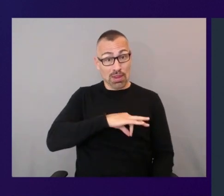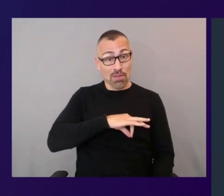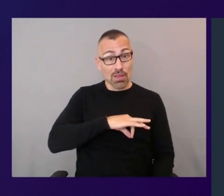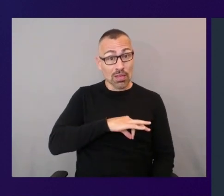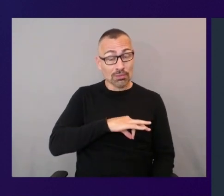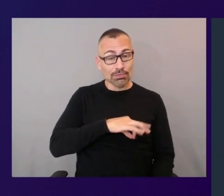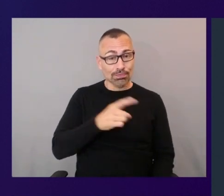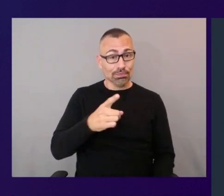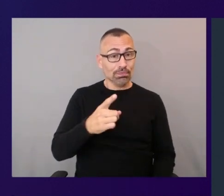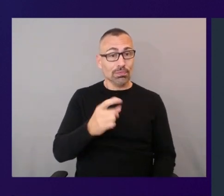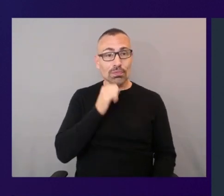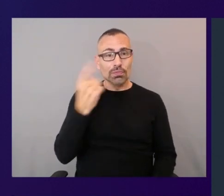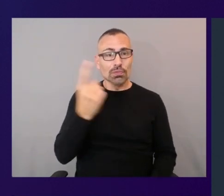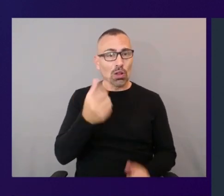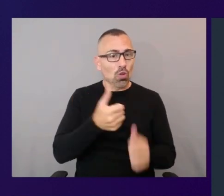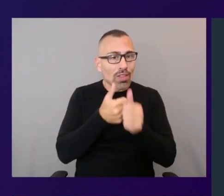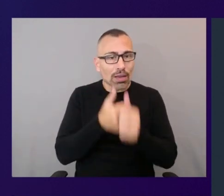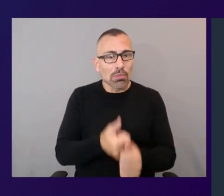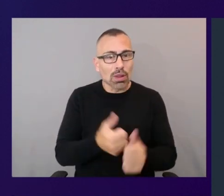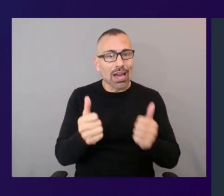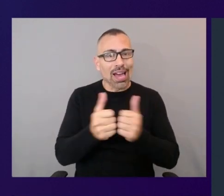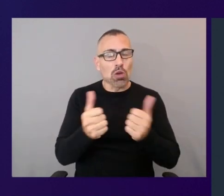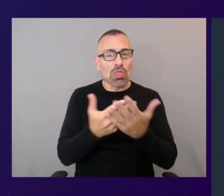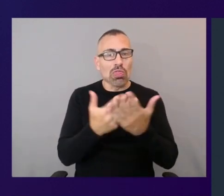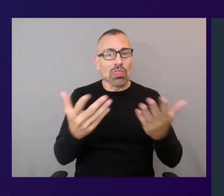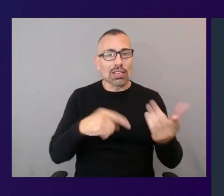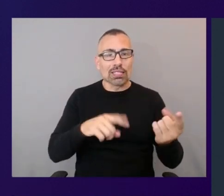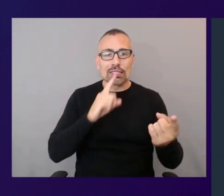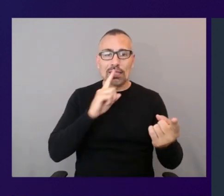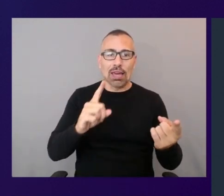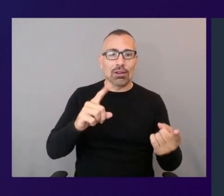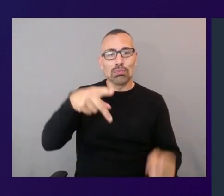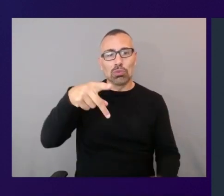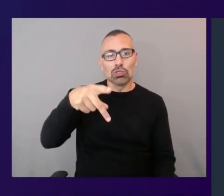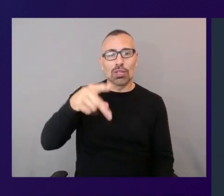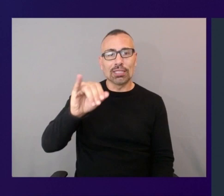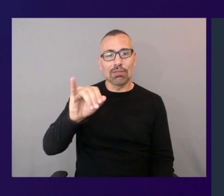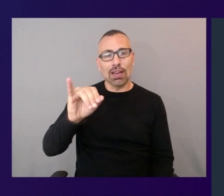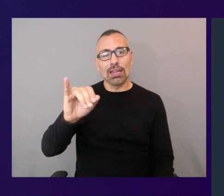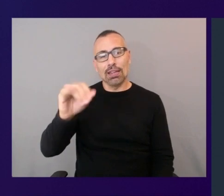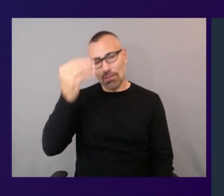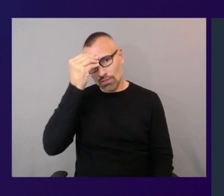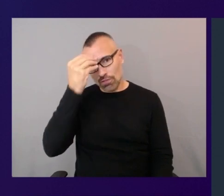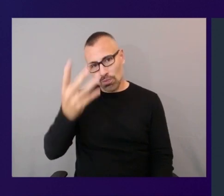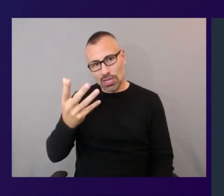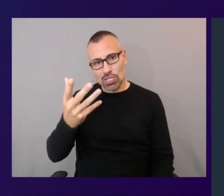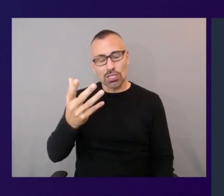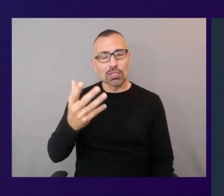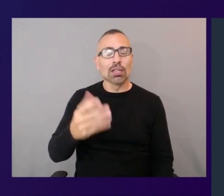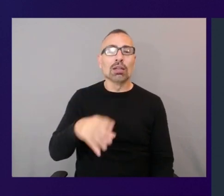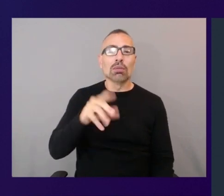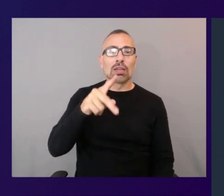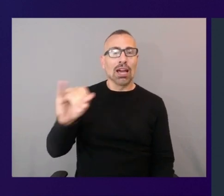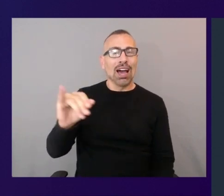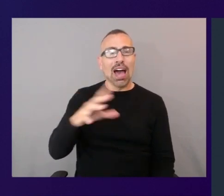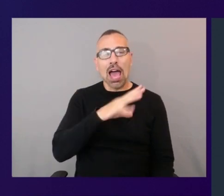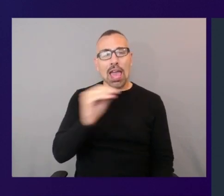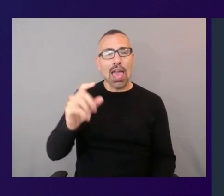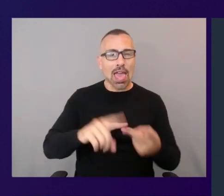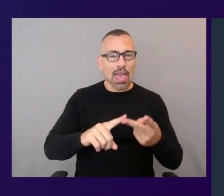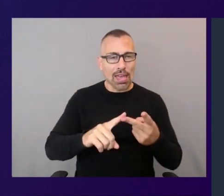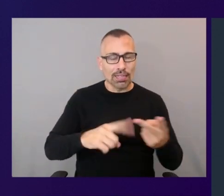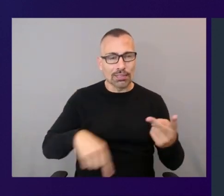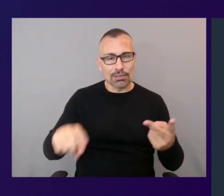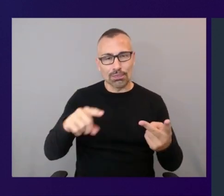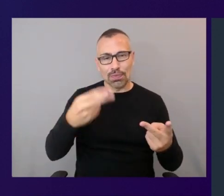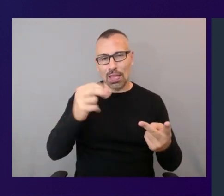compliance with things like personally identifiable information and the HIPAA Act here in the United States, but it keeps their users productive, both